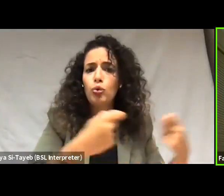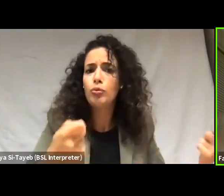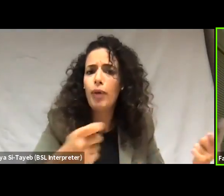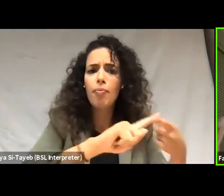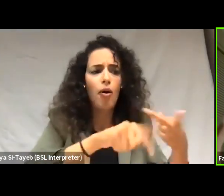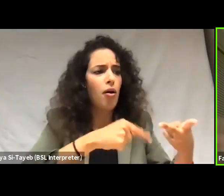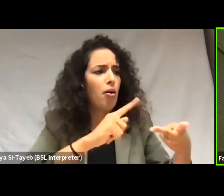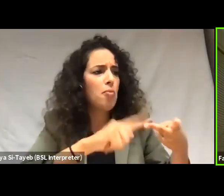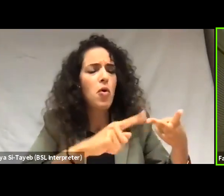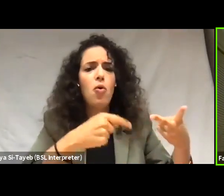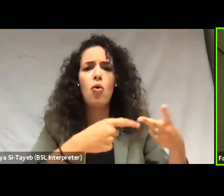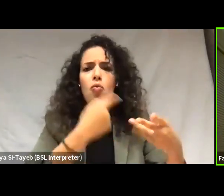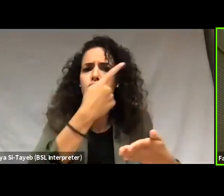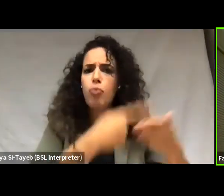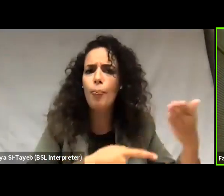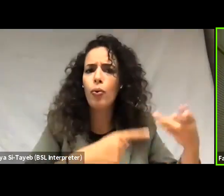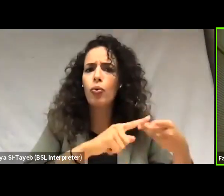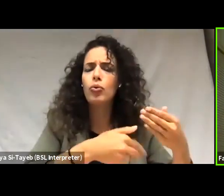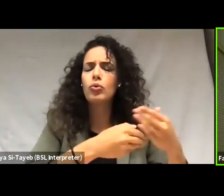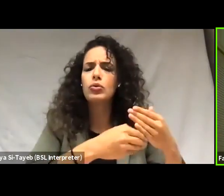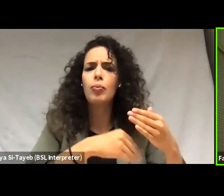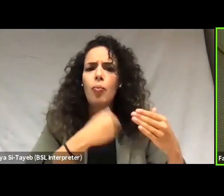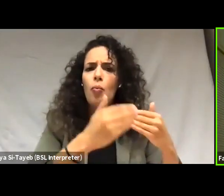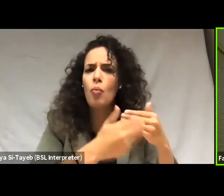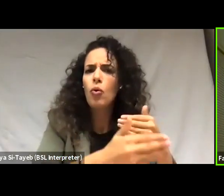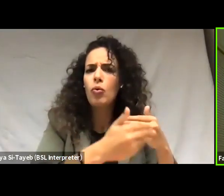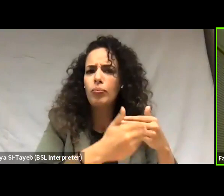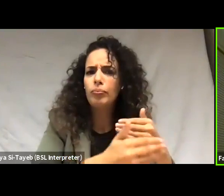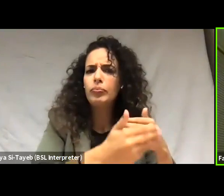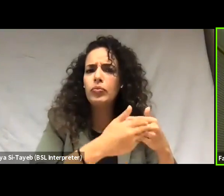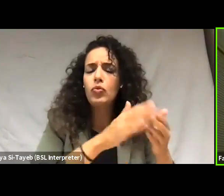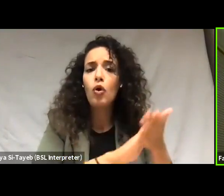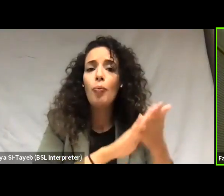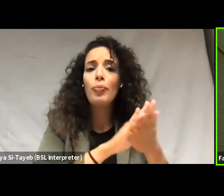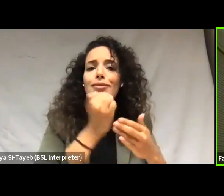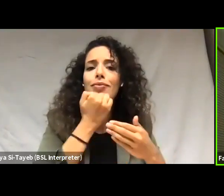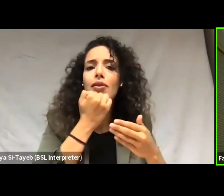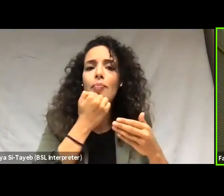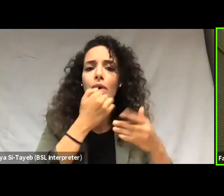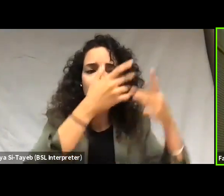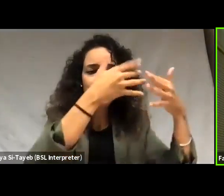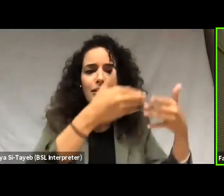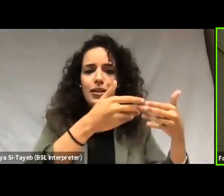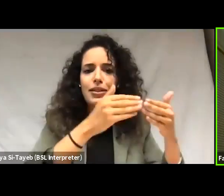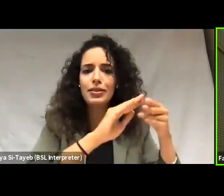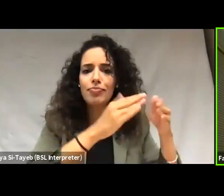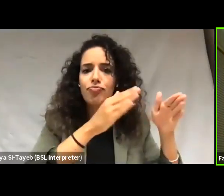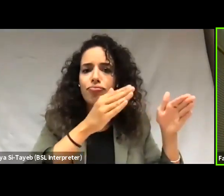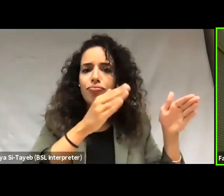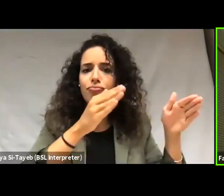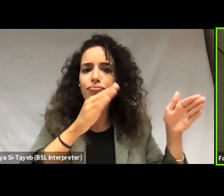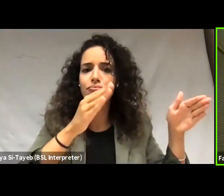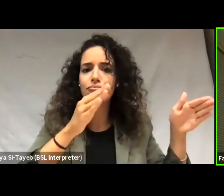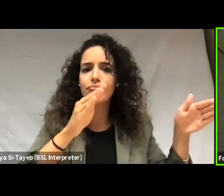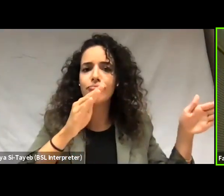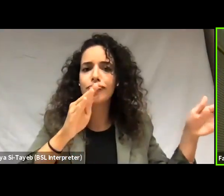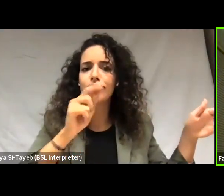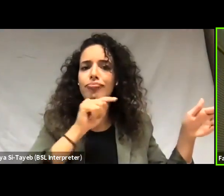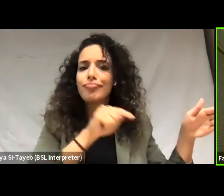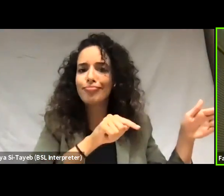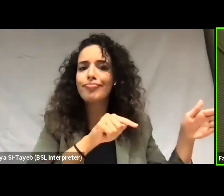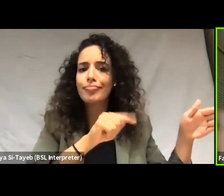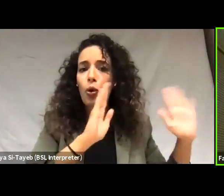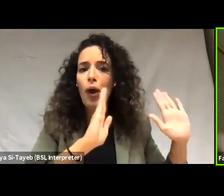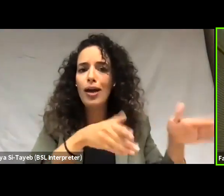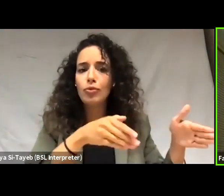more news reports, and therefore that would always skew the figure. So that's one aspect to remember.